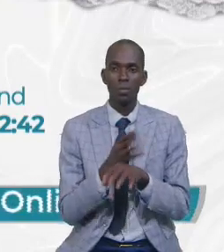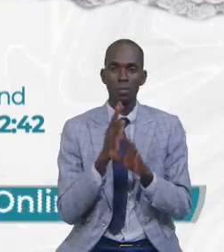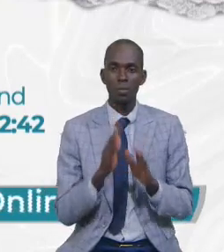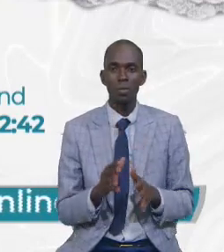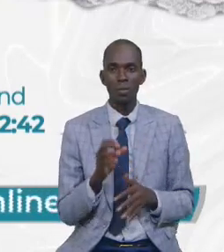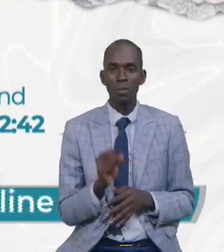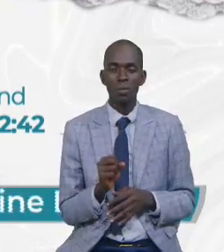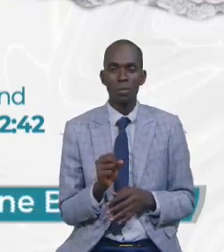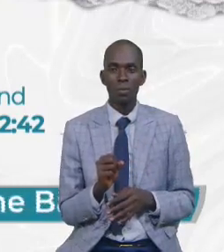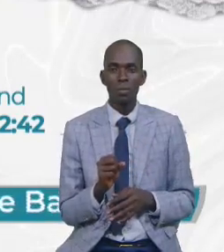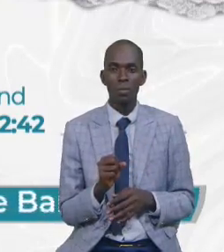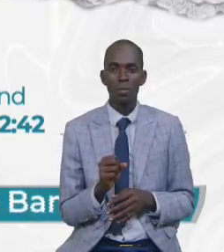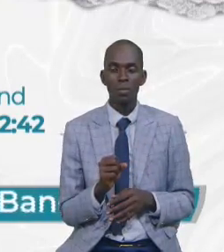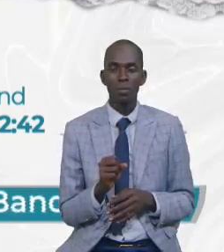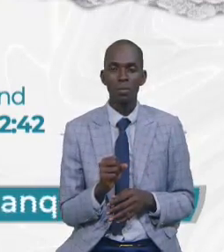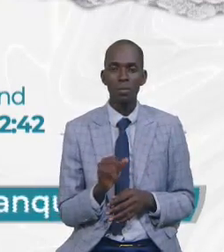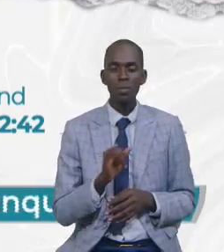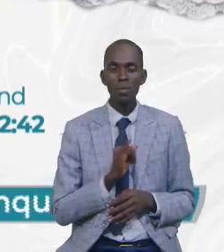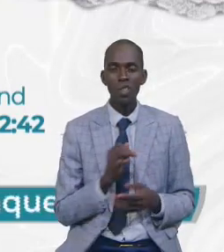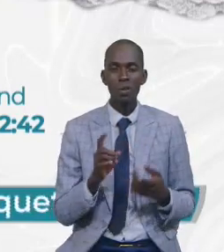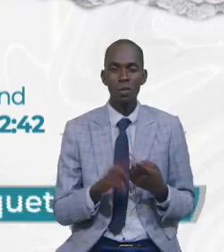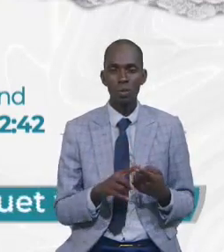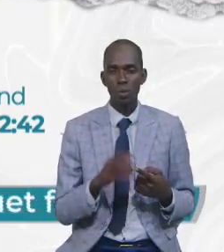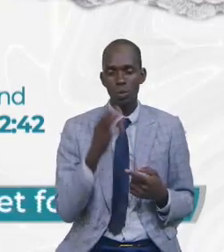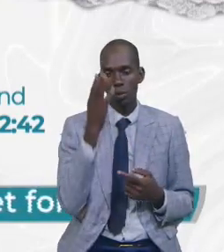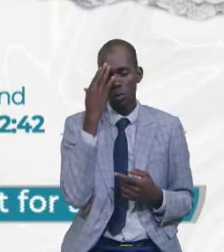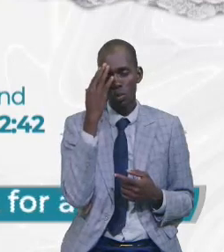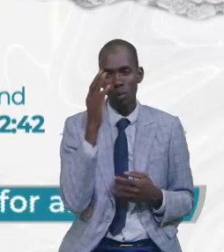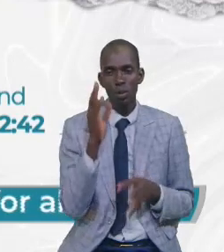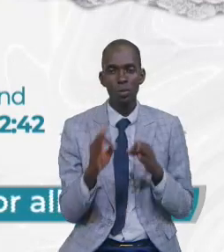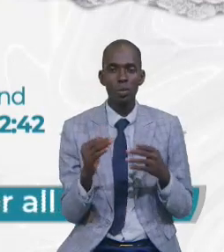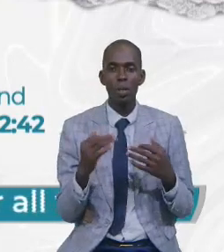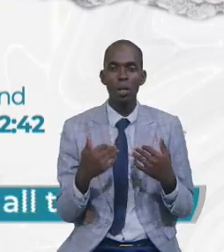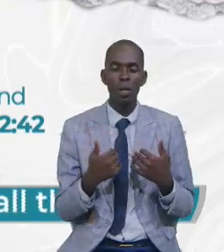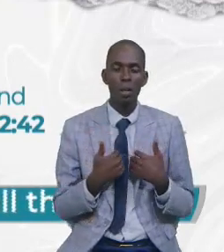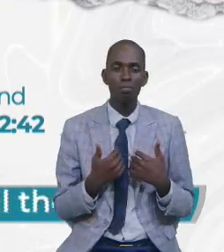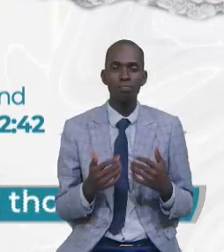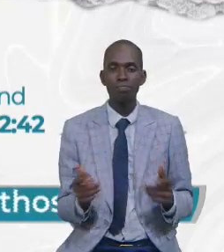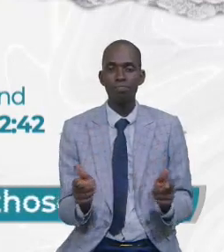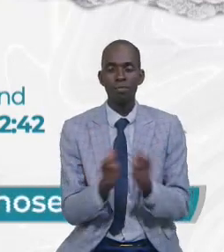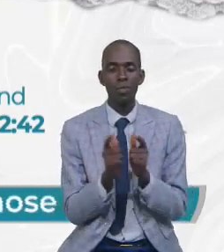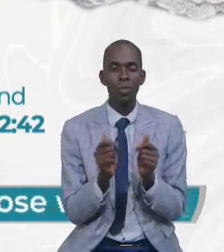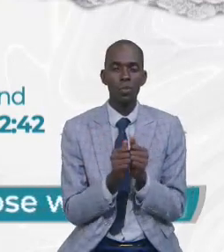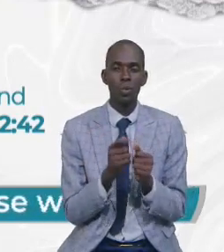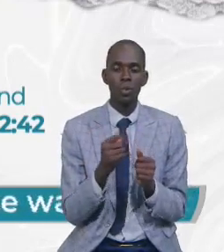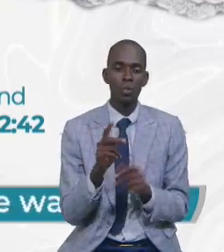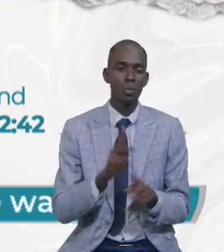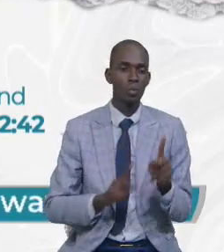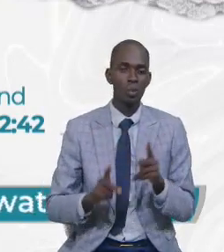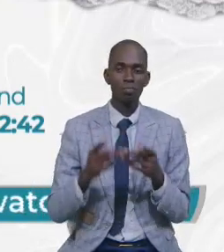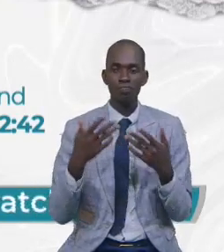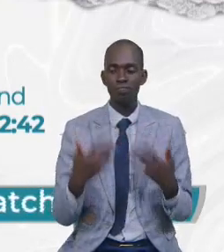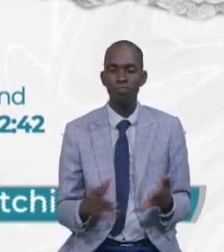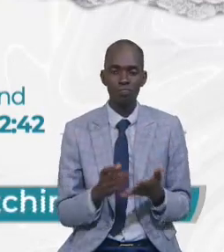I want to see response from you. Let me start by my right hand side. That's your left hand to the